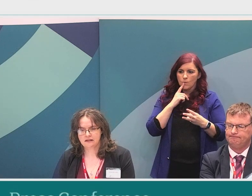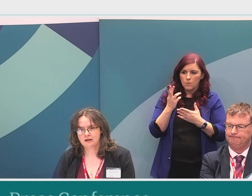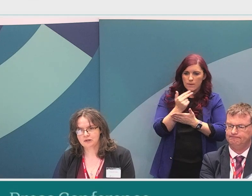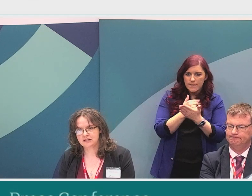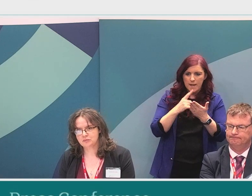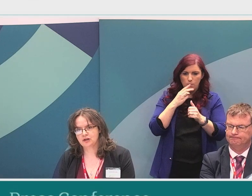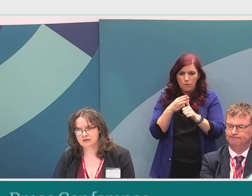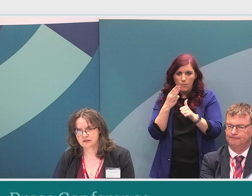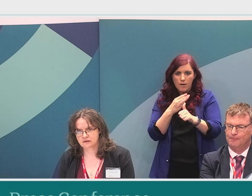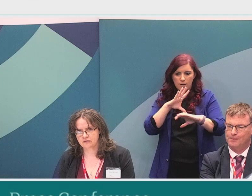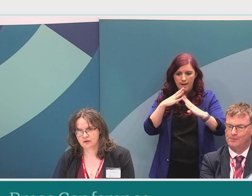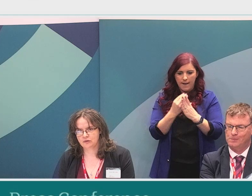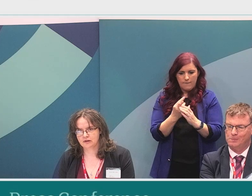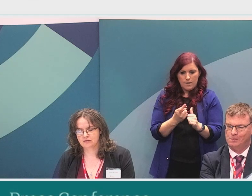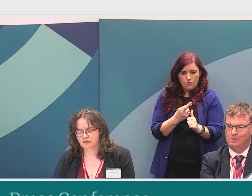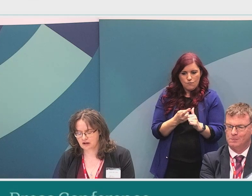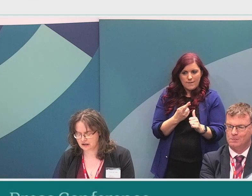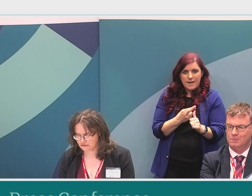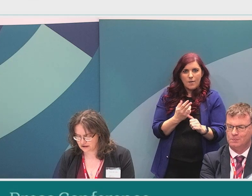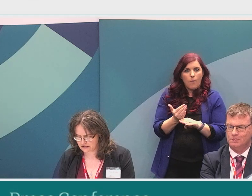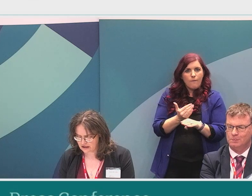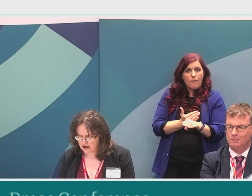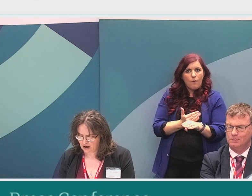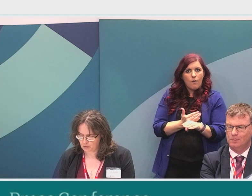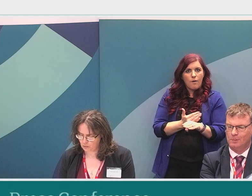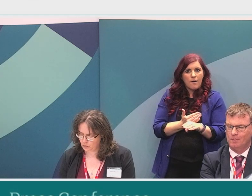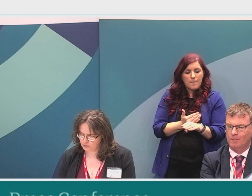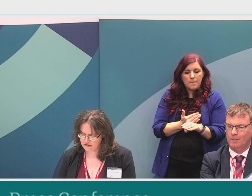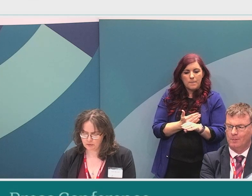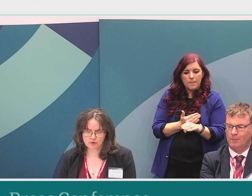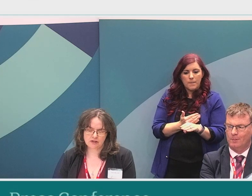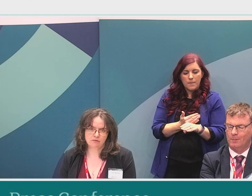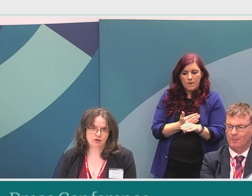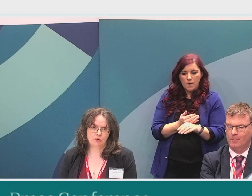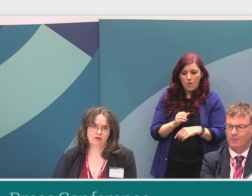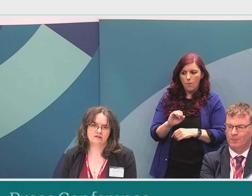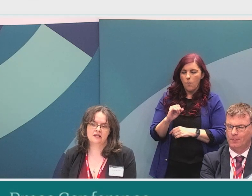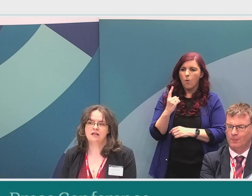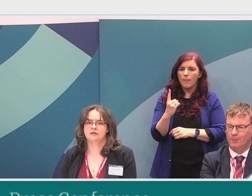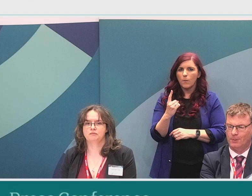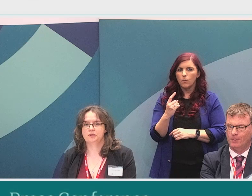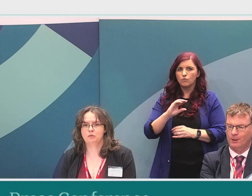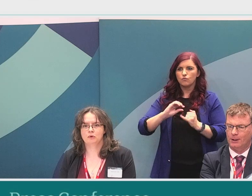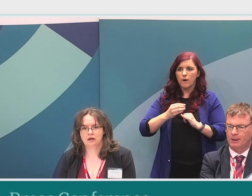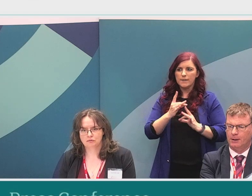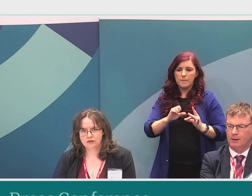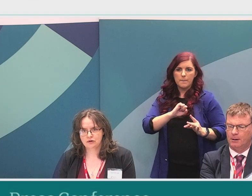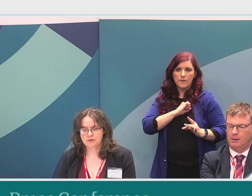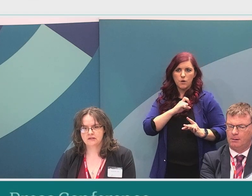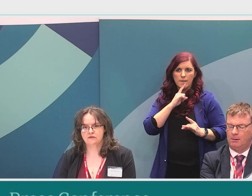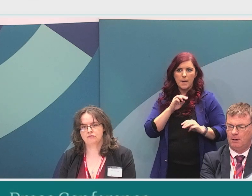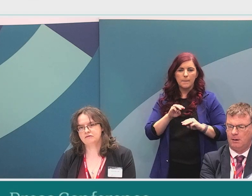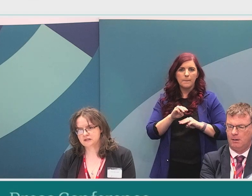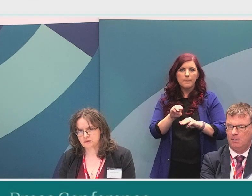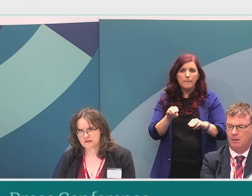testing that we did prior to the survey going in the field. And one principle we tried to ensure was that people were not